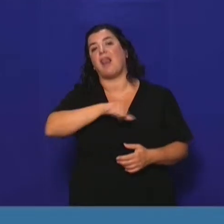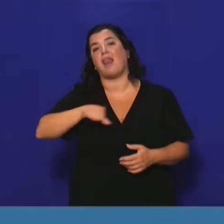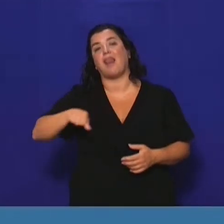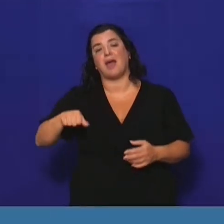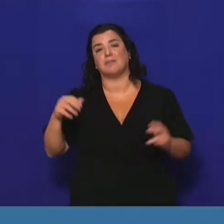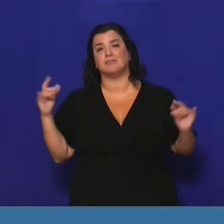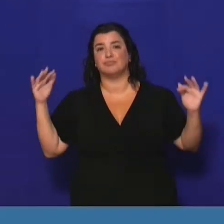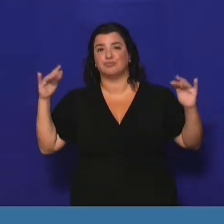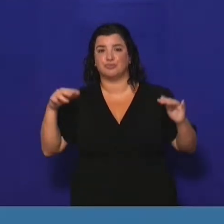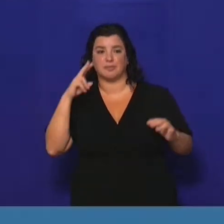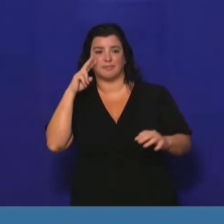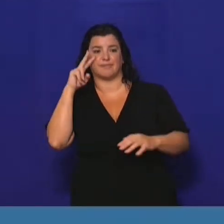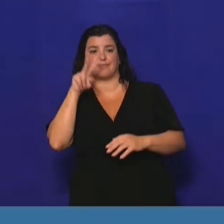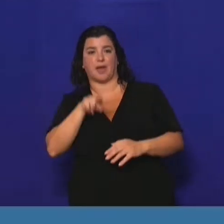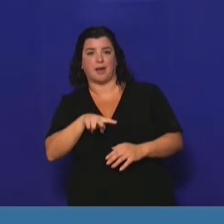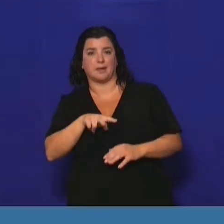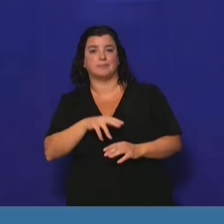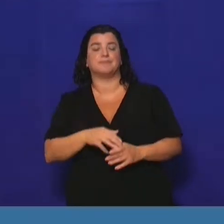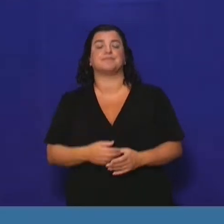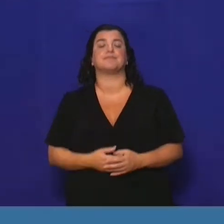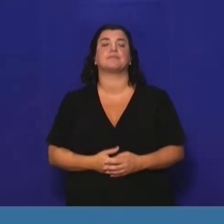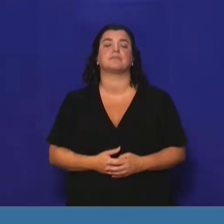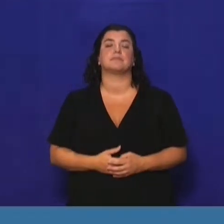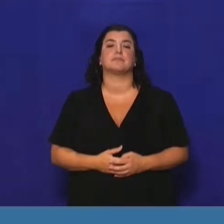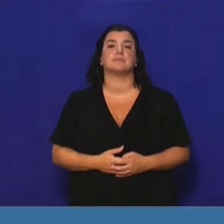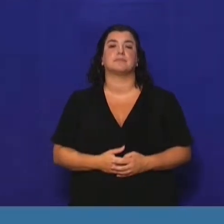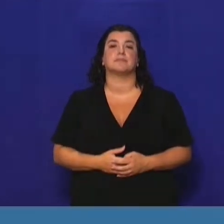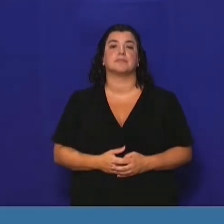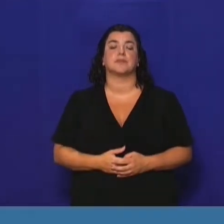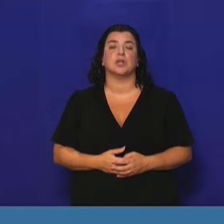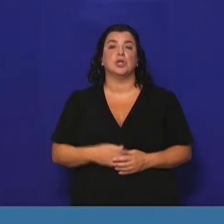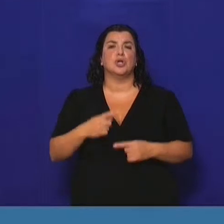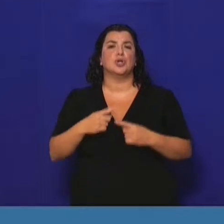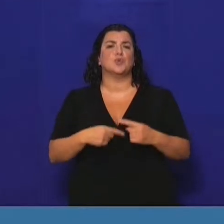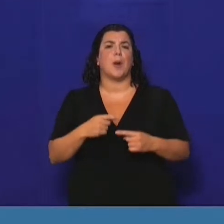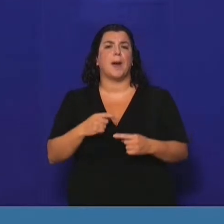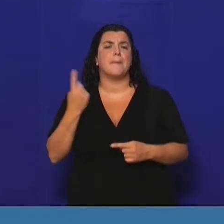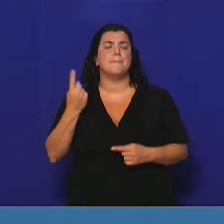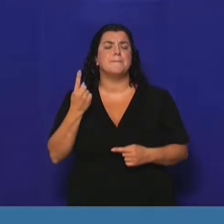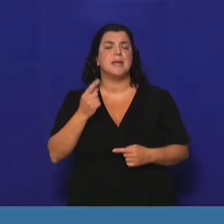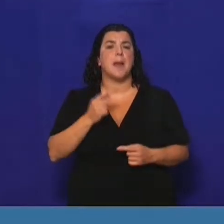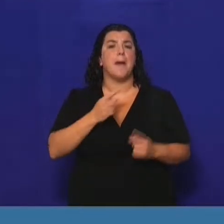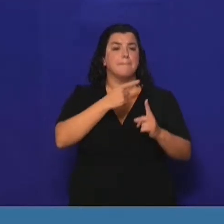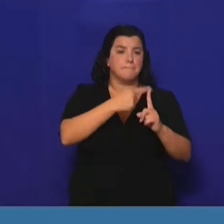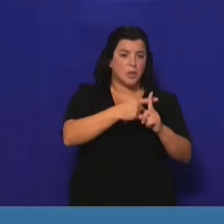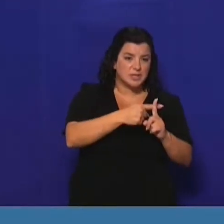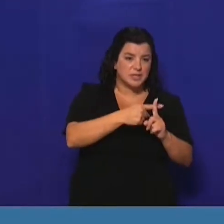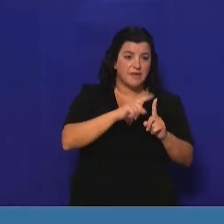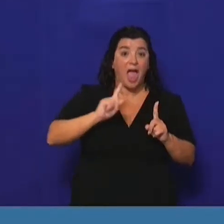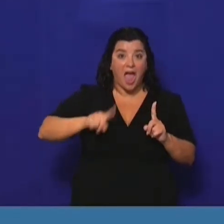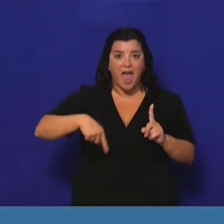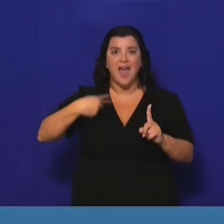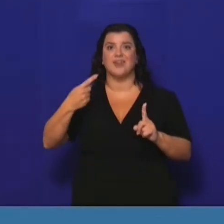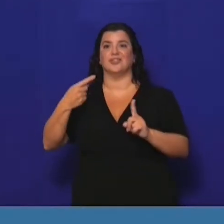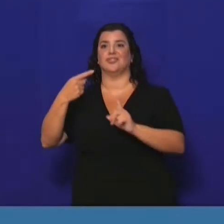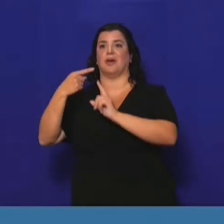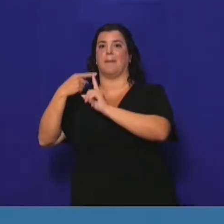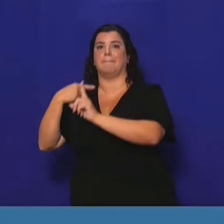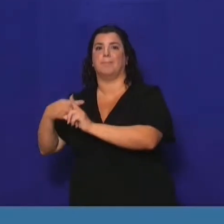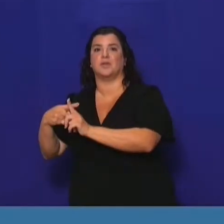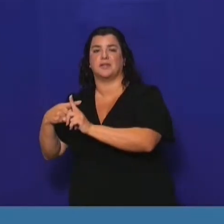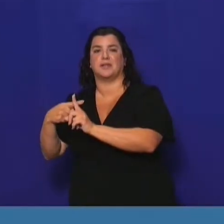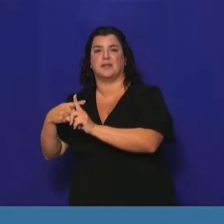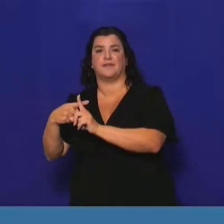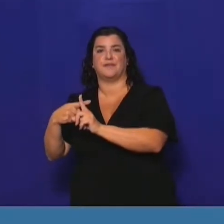Fuq il-każijiet ta' persuni li kienu diġà pozittivi, mbagħad aħna għamilhom it-testijiet